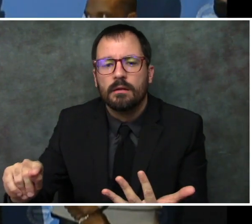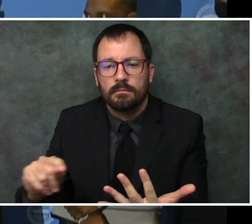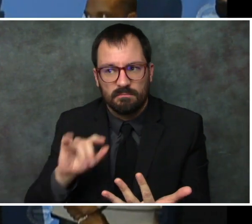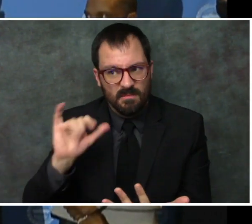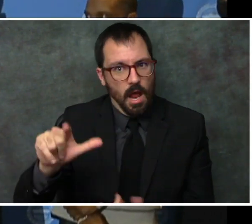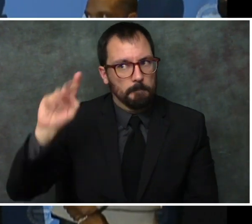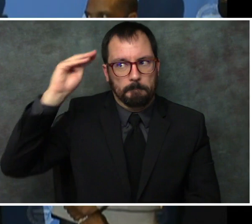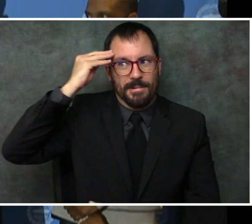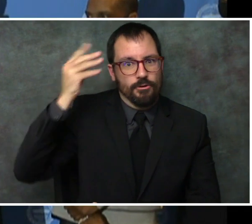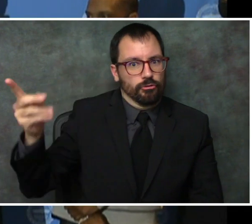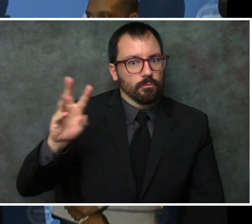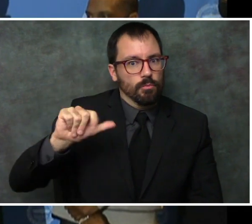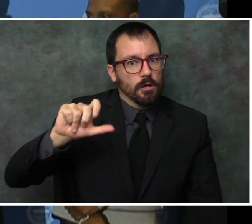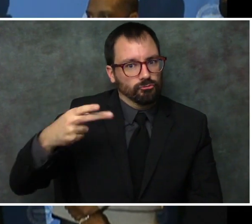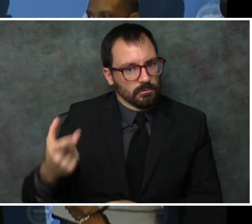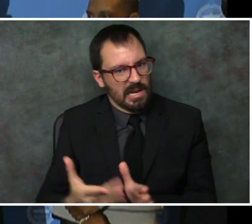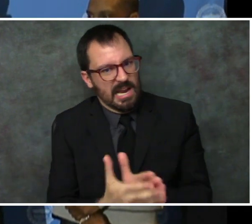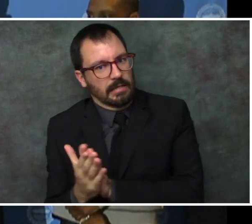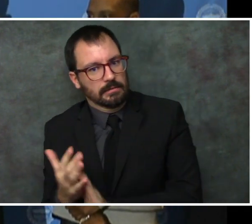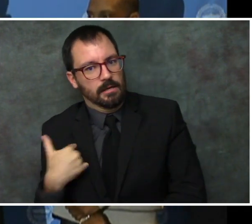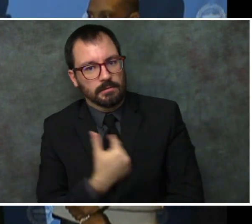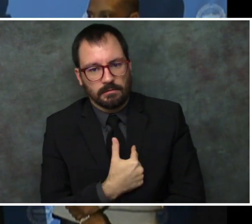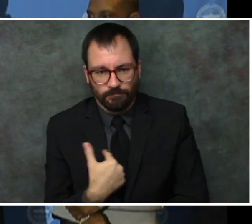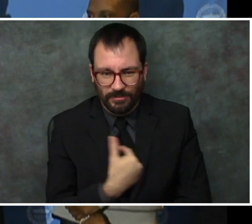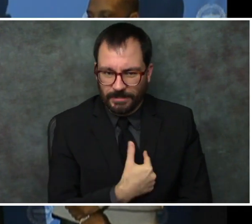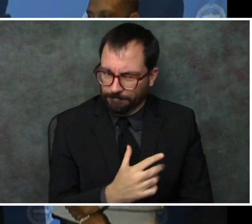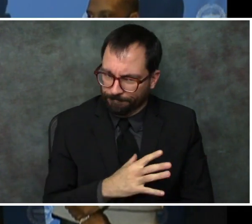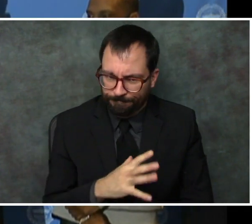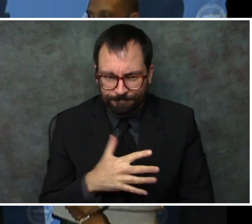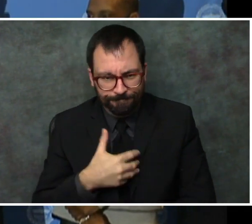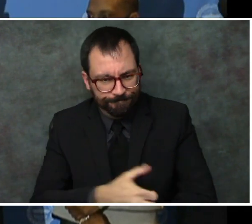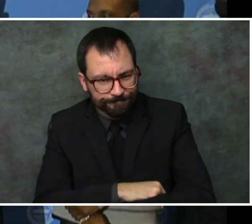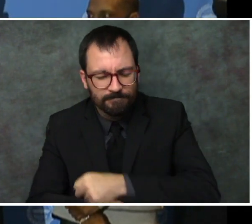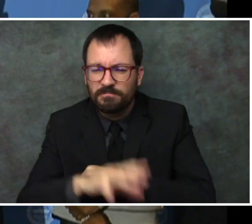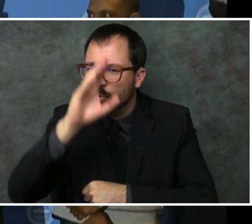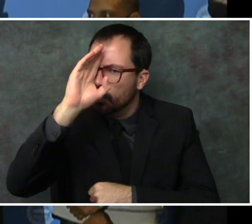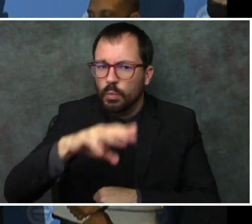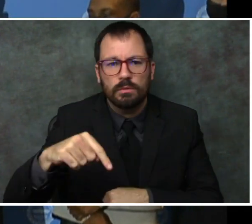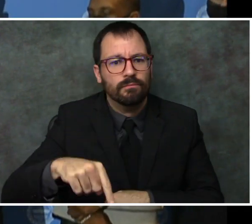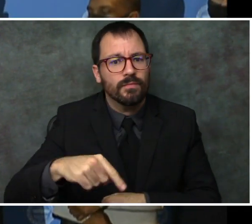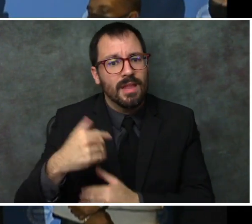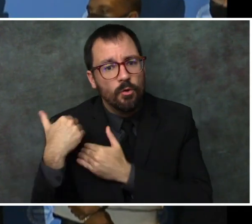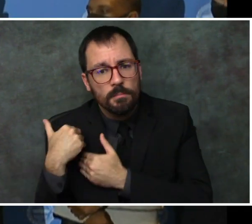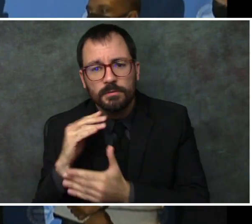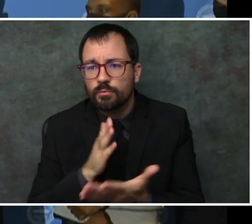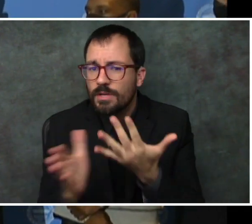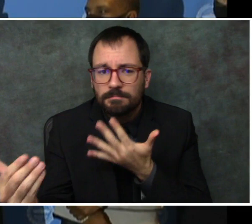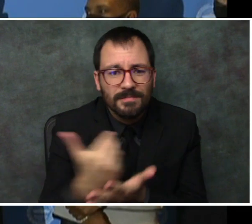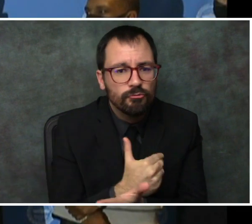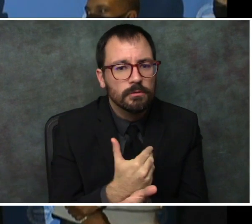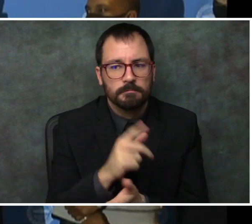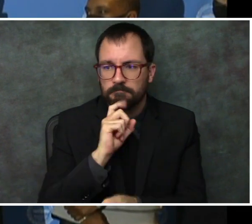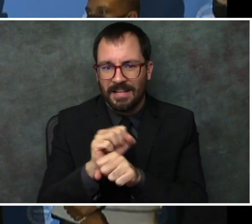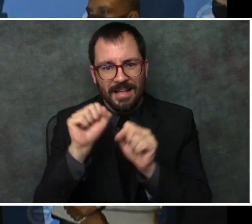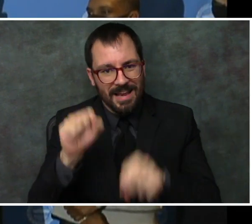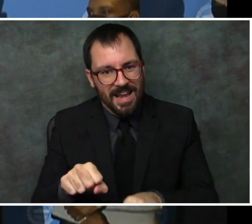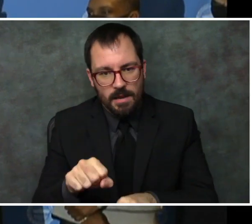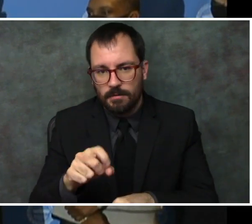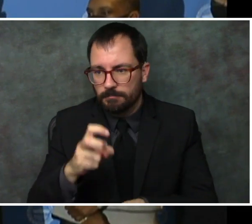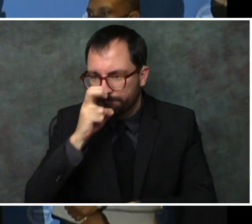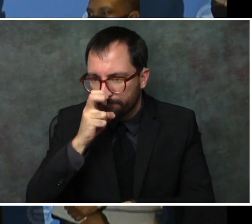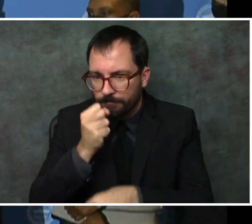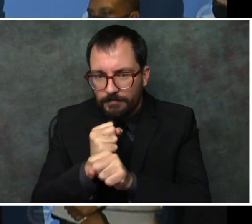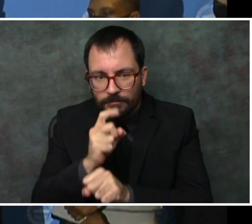by Mayor Walsh. We knew that accountability, transparency, and enforceability would